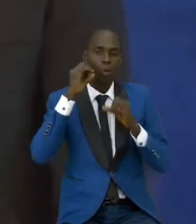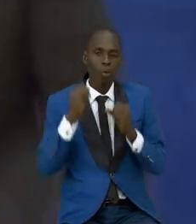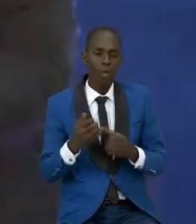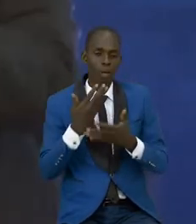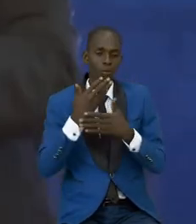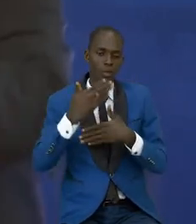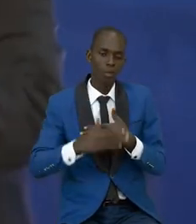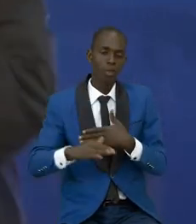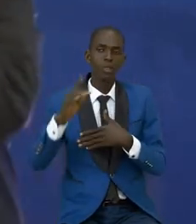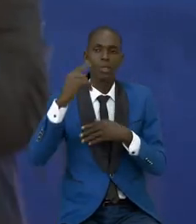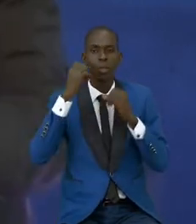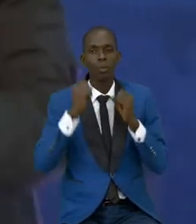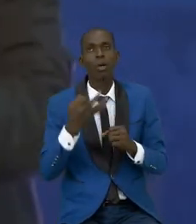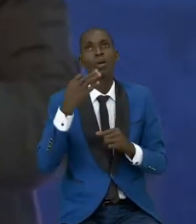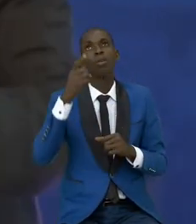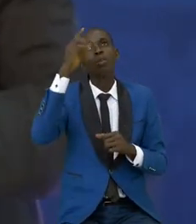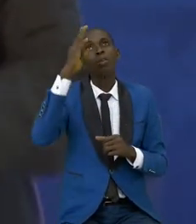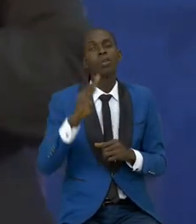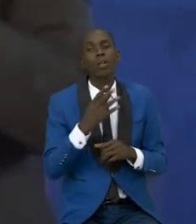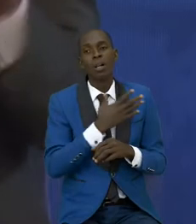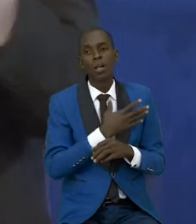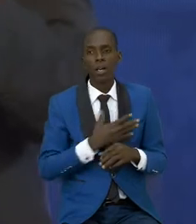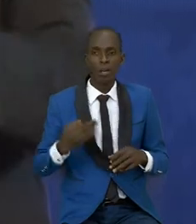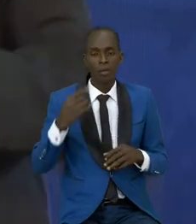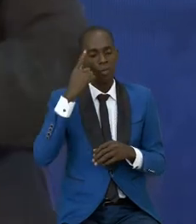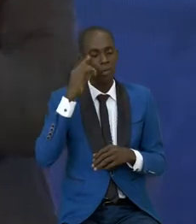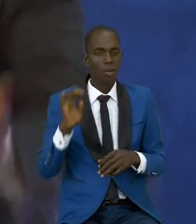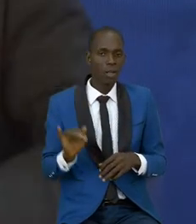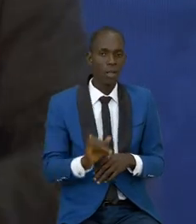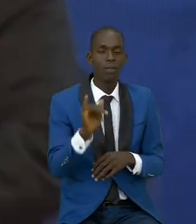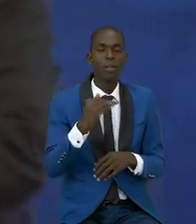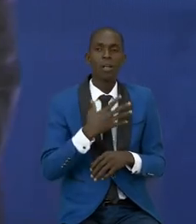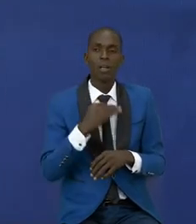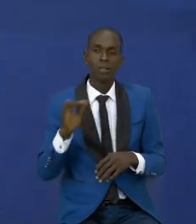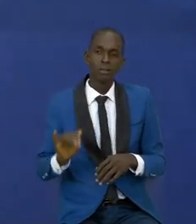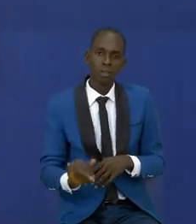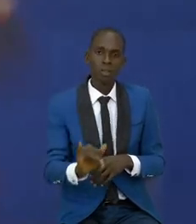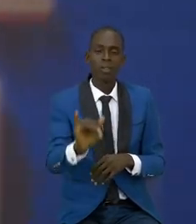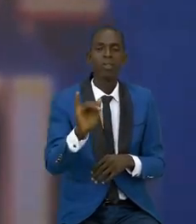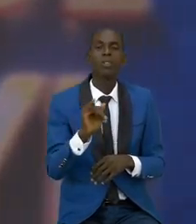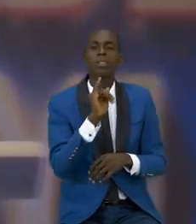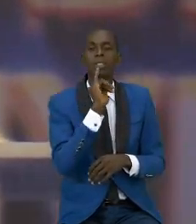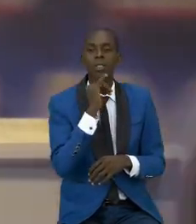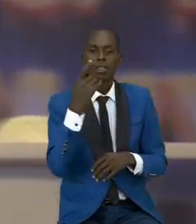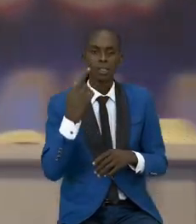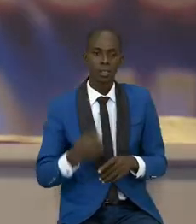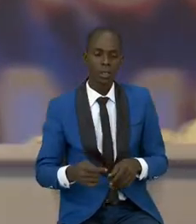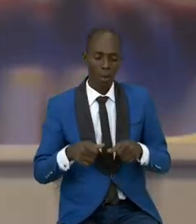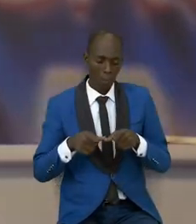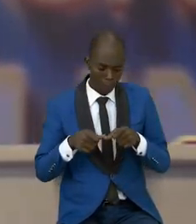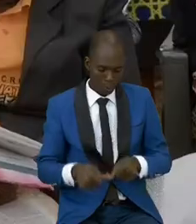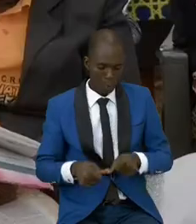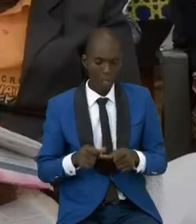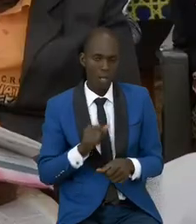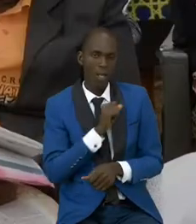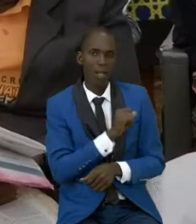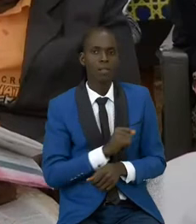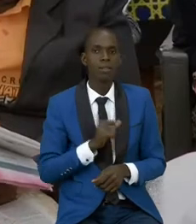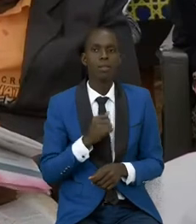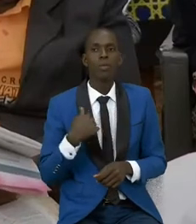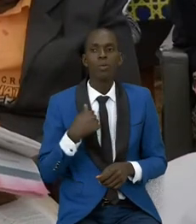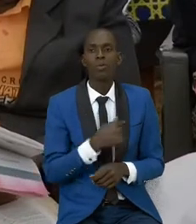power of God. And then forever and ever and ever is a permanent attitude. I'm not just